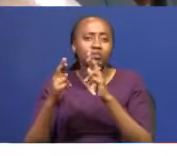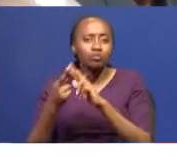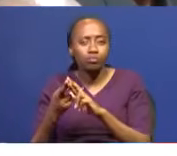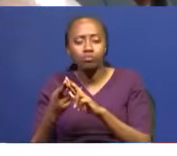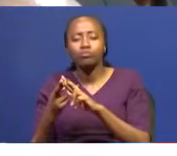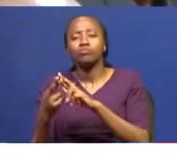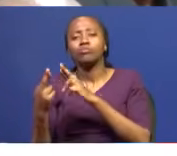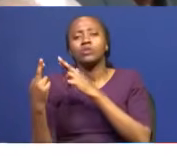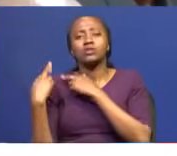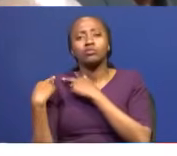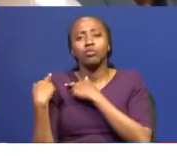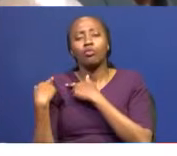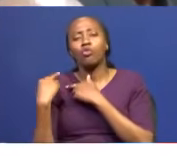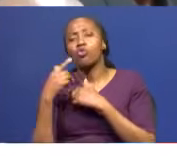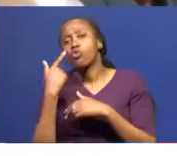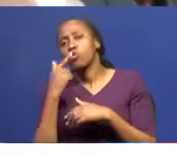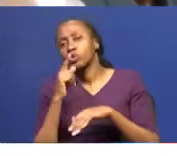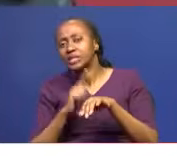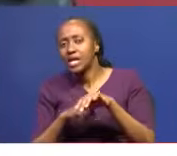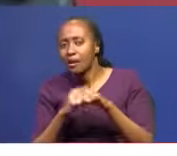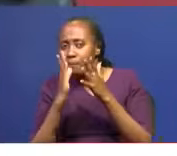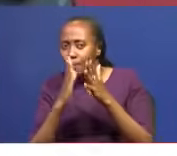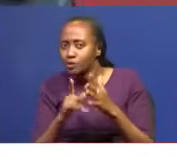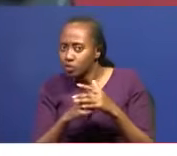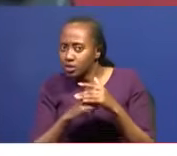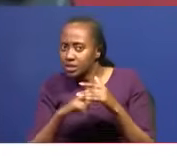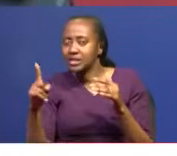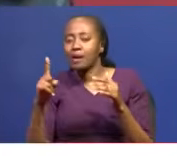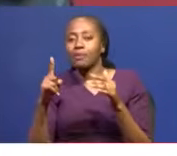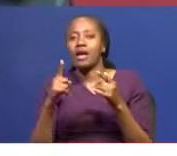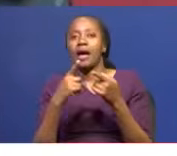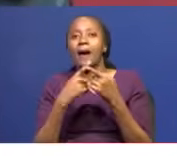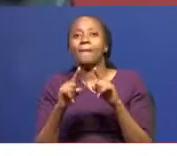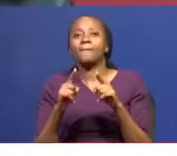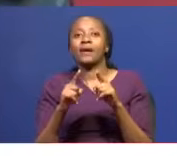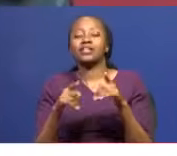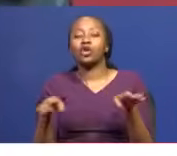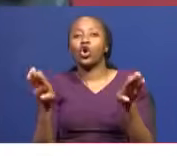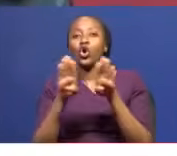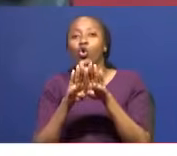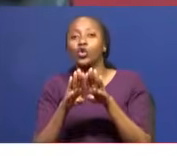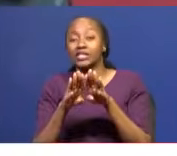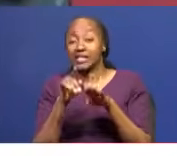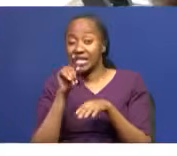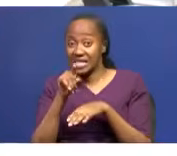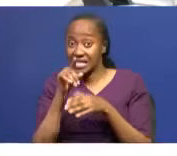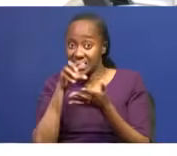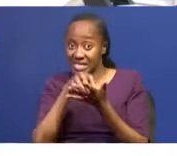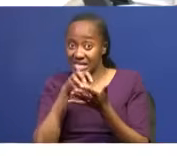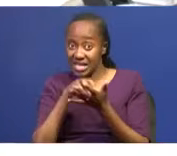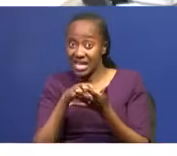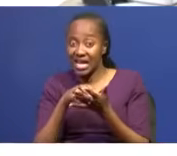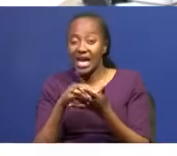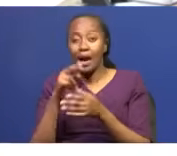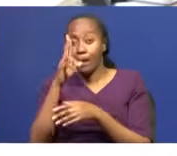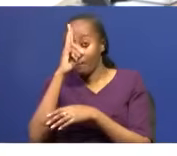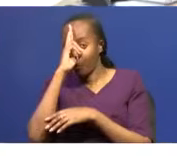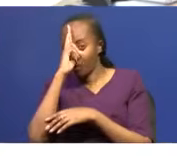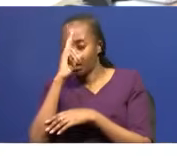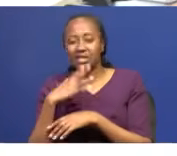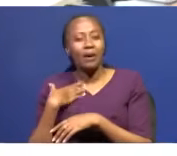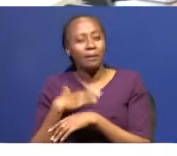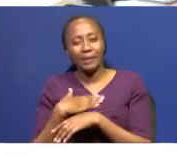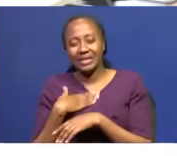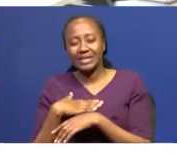would when somebody disappears. While closing the case, Justice Chachamwita ordered the police to stop threatening or